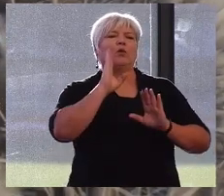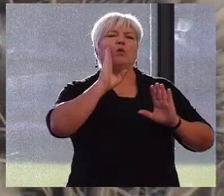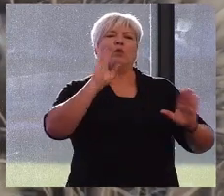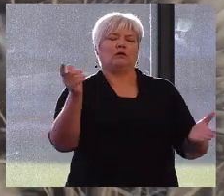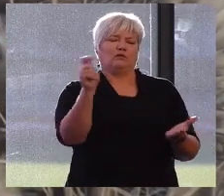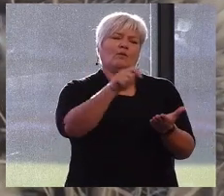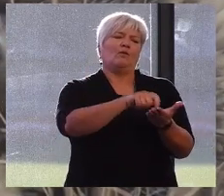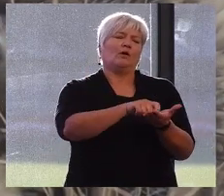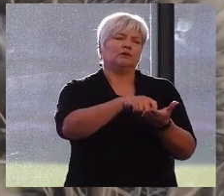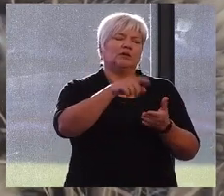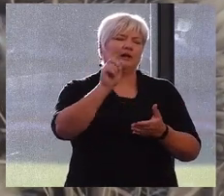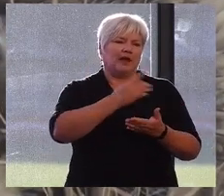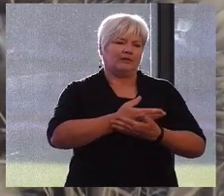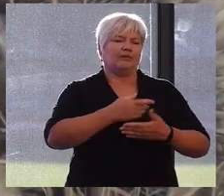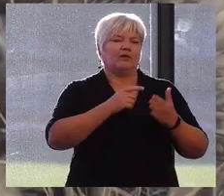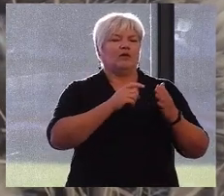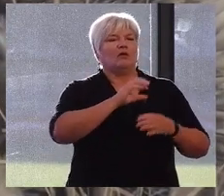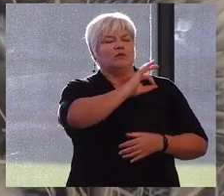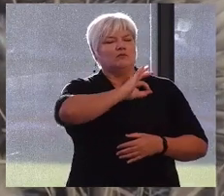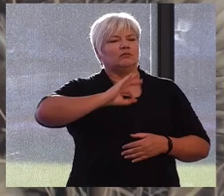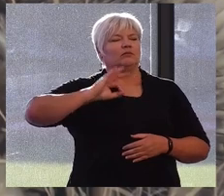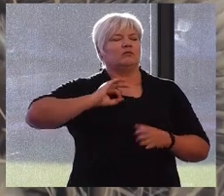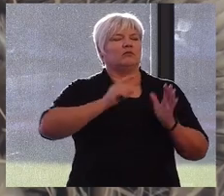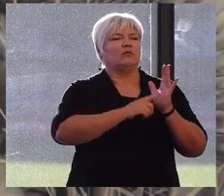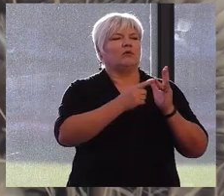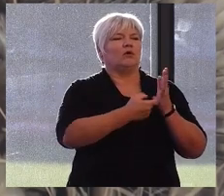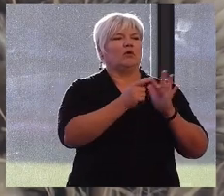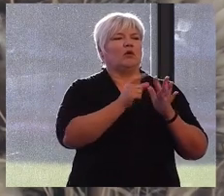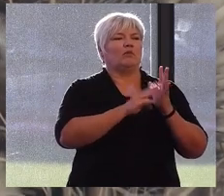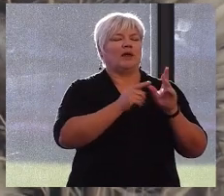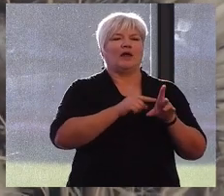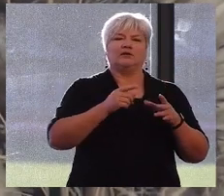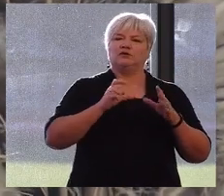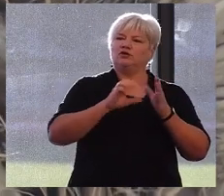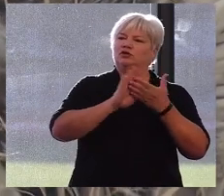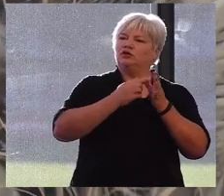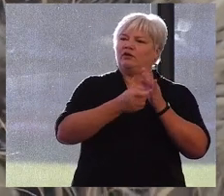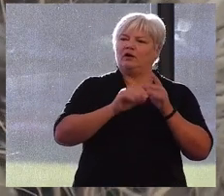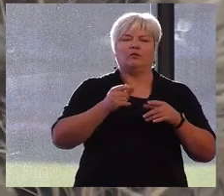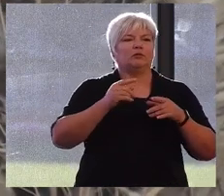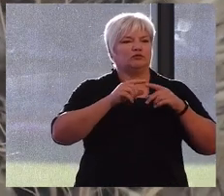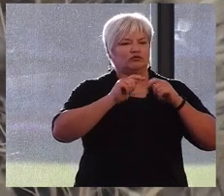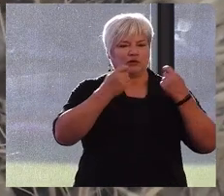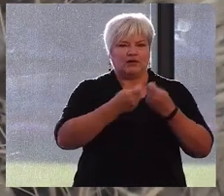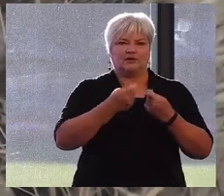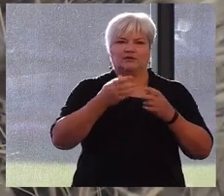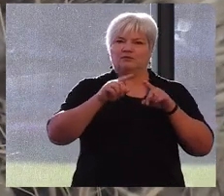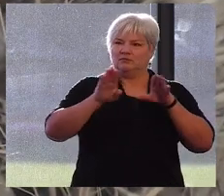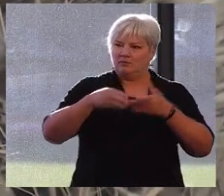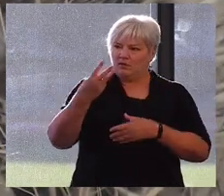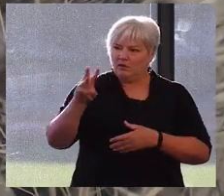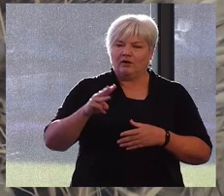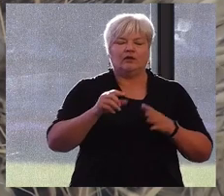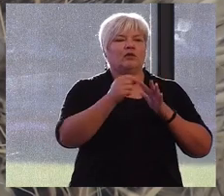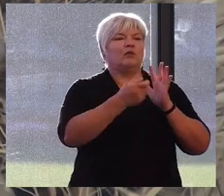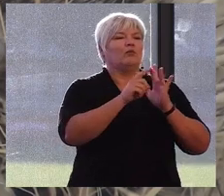sponsors this morning. Lord Mayor's Charitable Trust, who you'll find over on table 30. The Project Delivery Experts